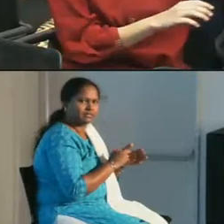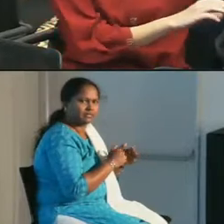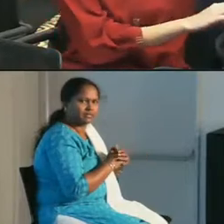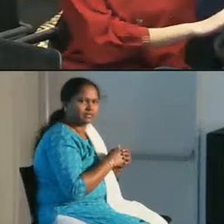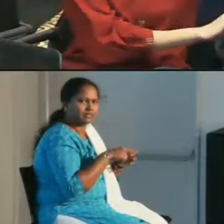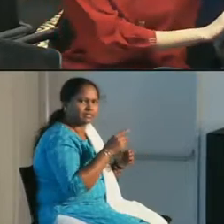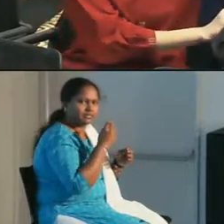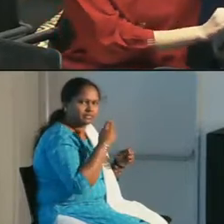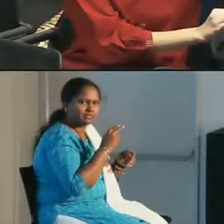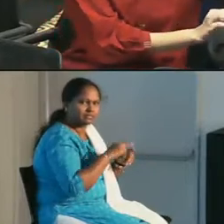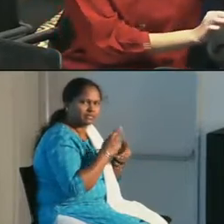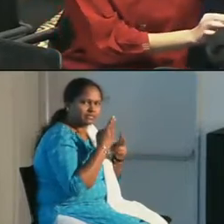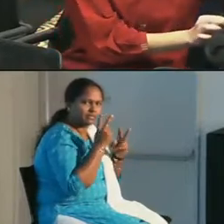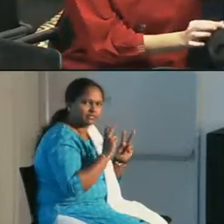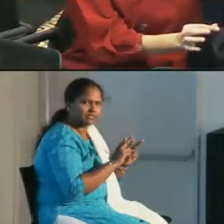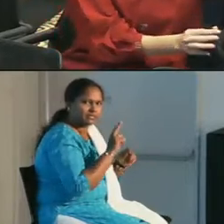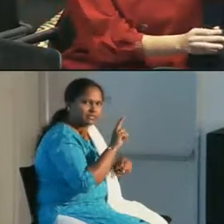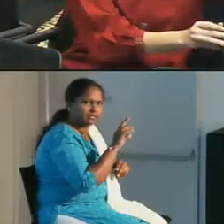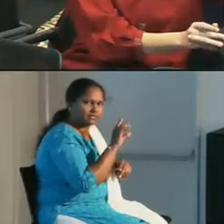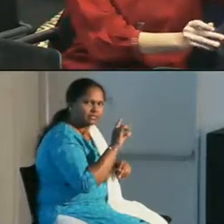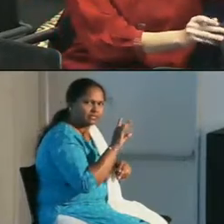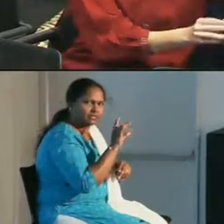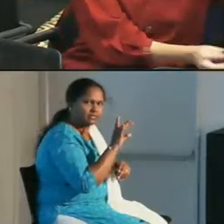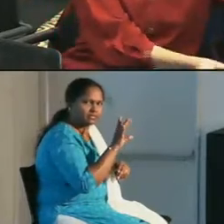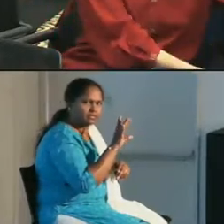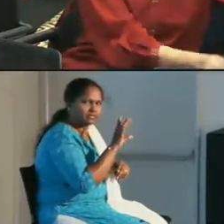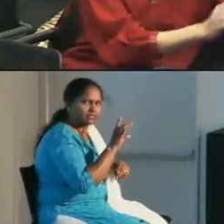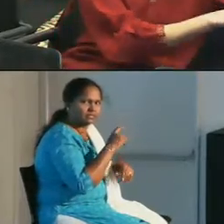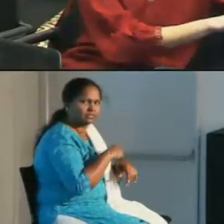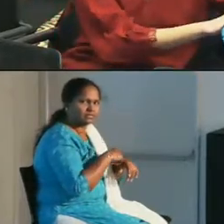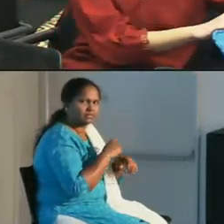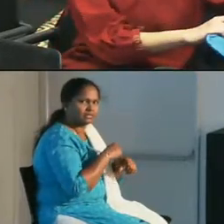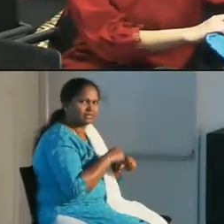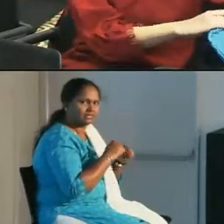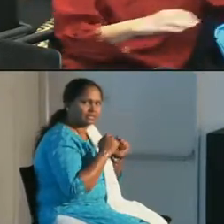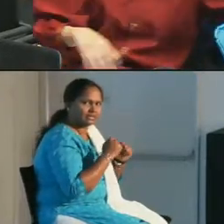Can you please be back by 2:15? I know it's a bit tight, but otherwise we run through.